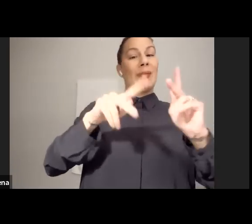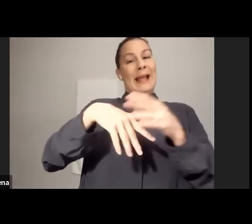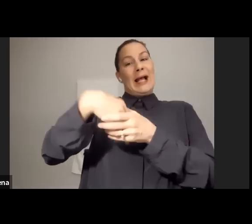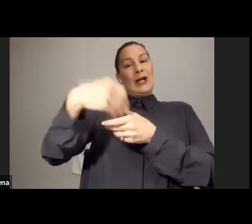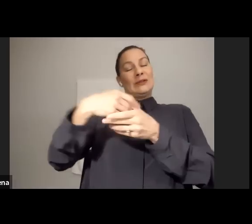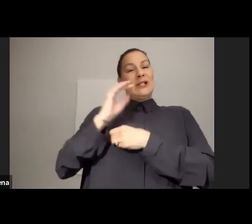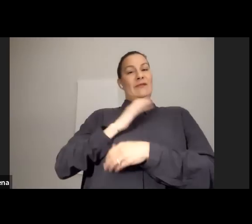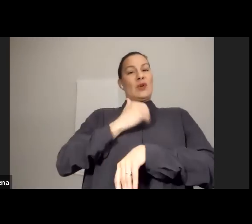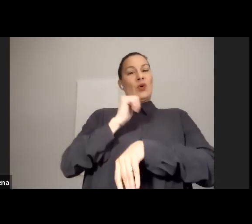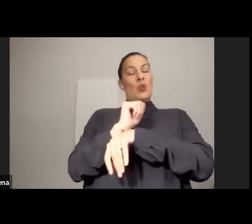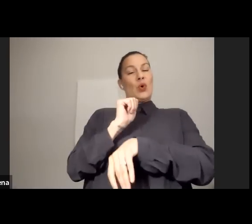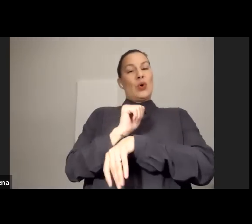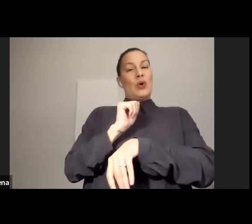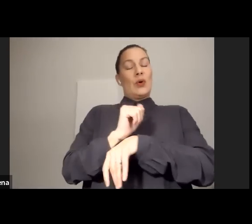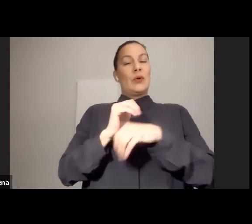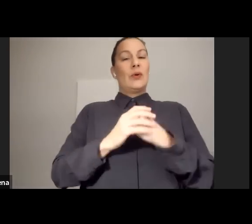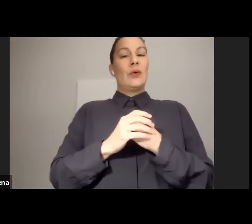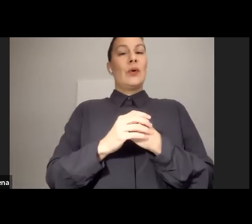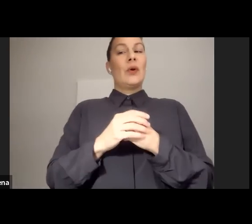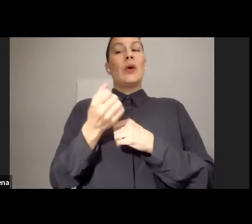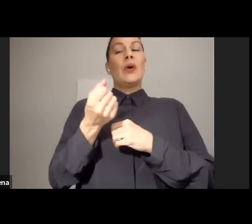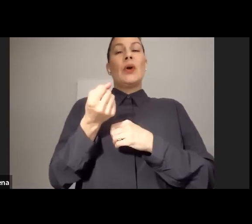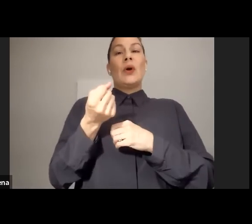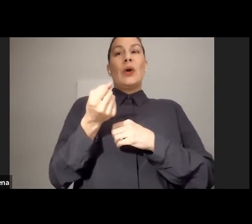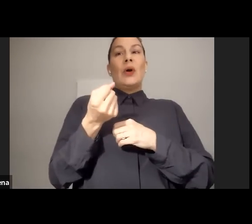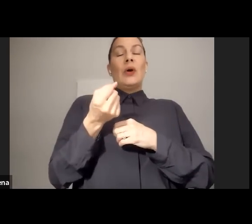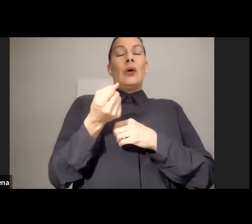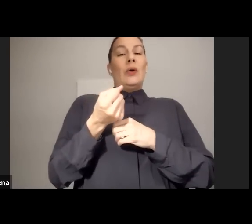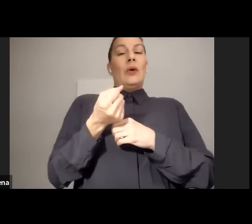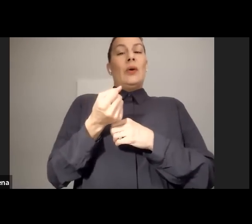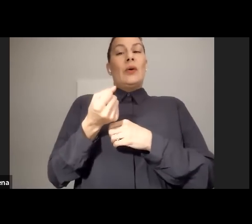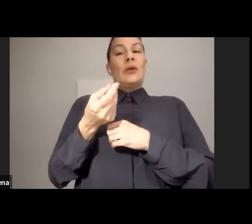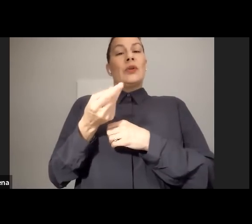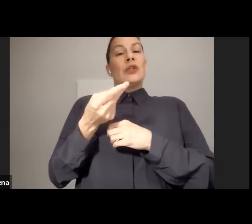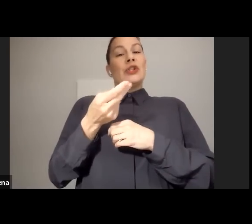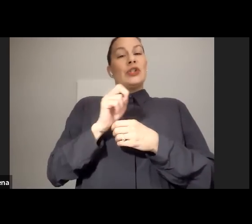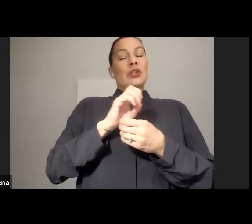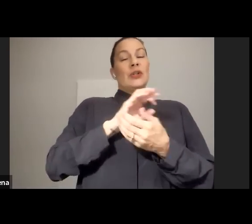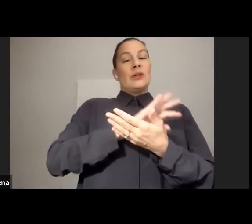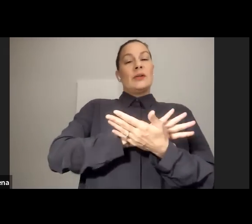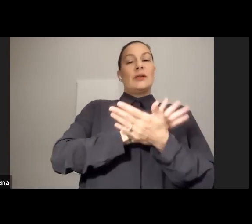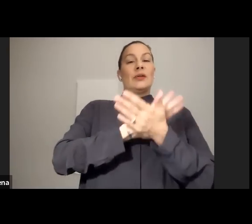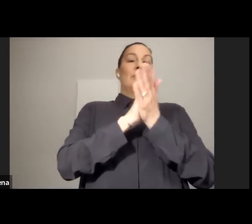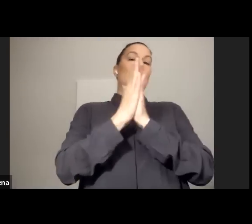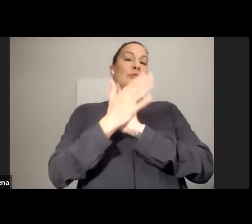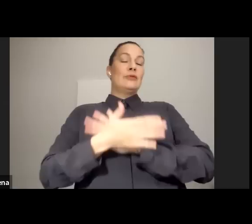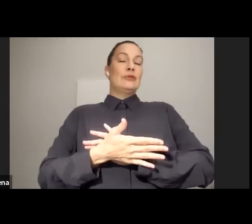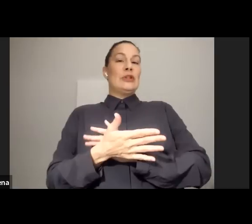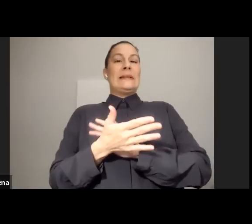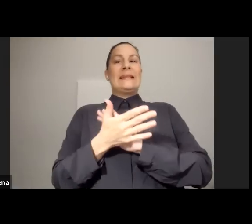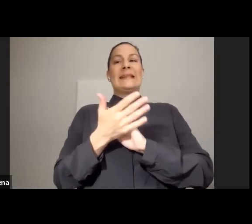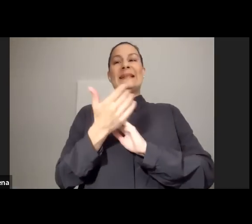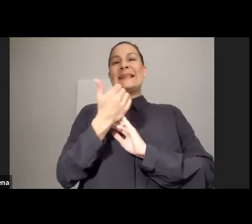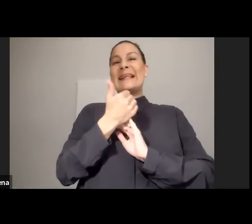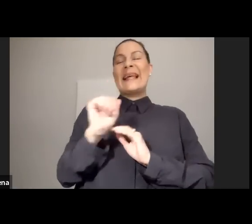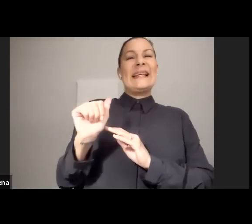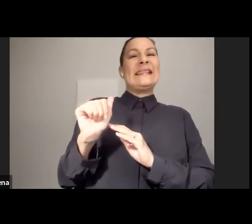civilians find shocking and horrifying and embarrassing into a cheap wine high and a series of raw